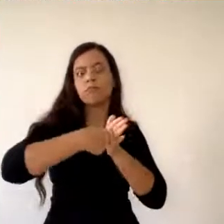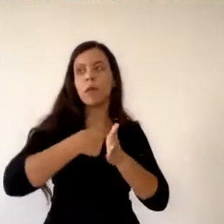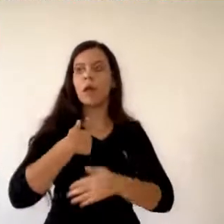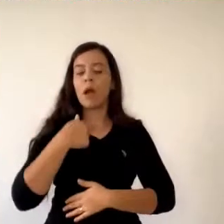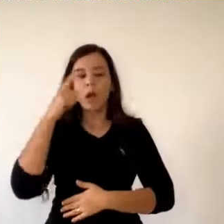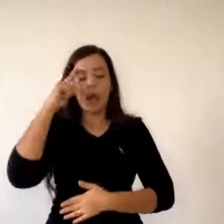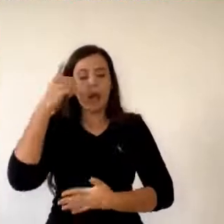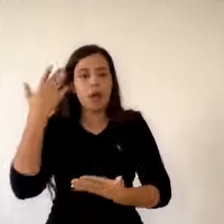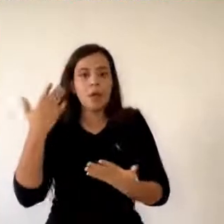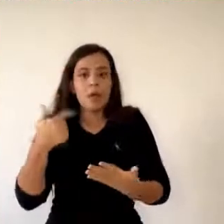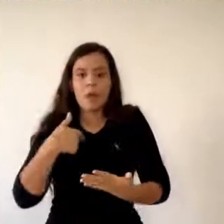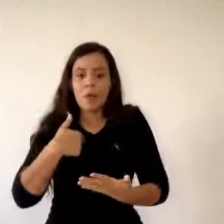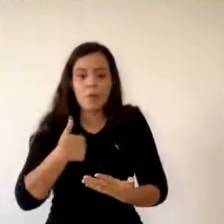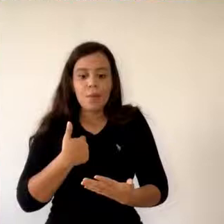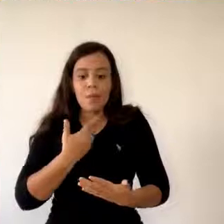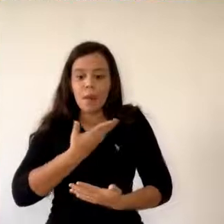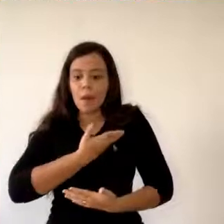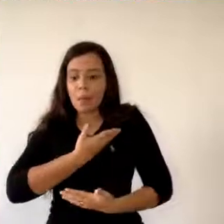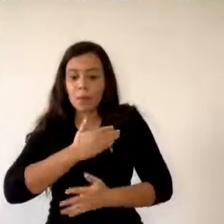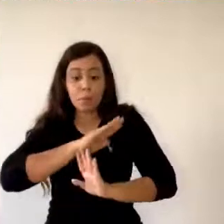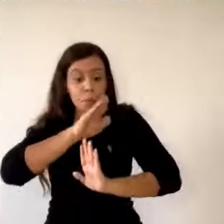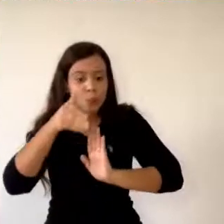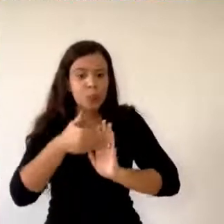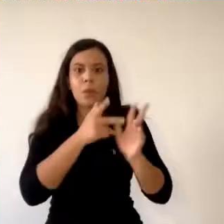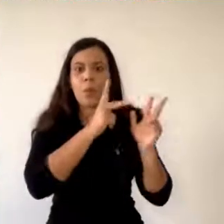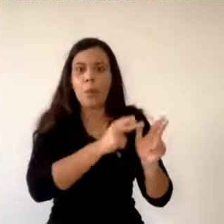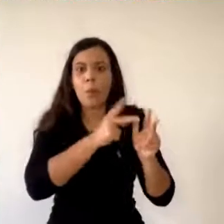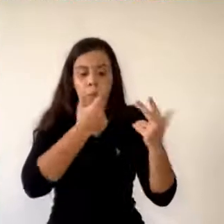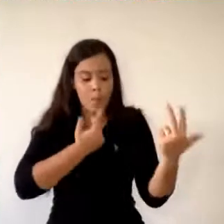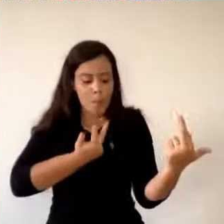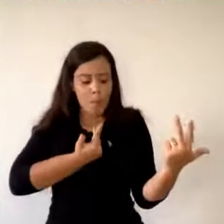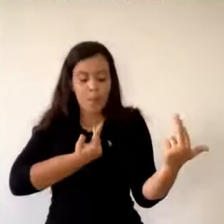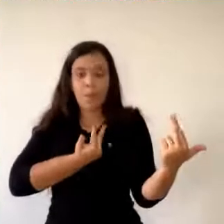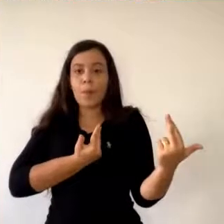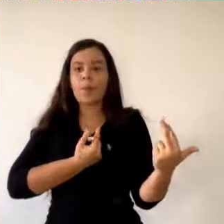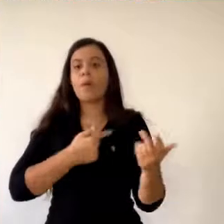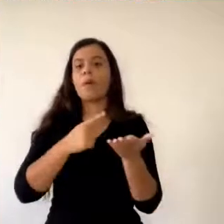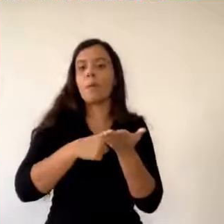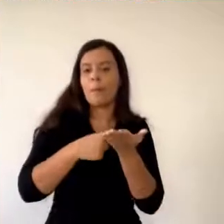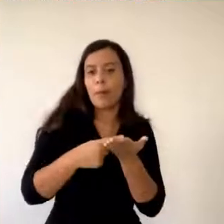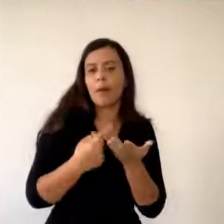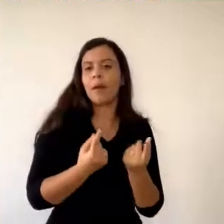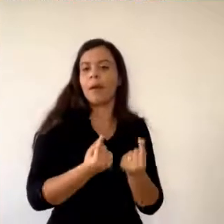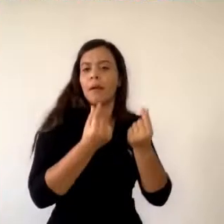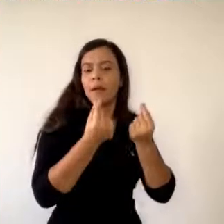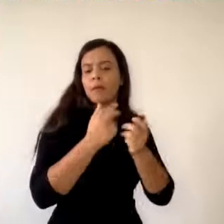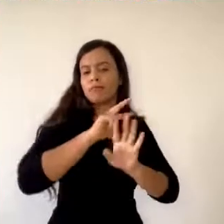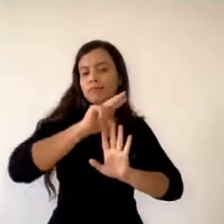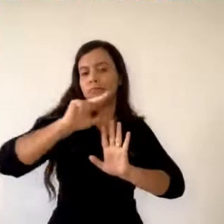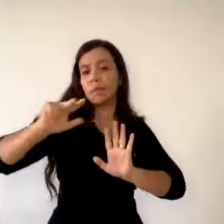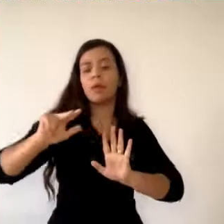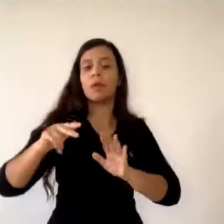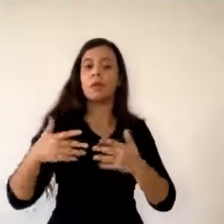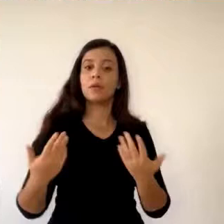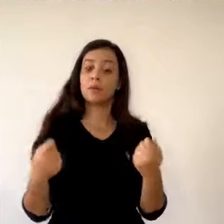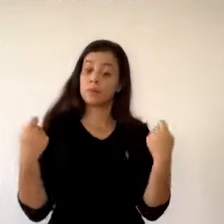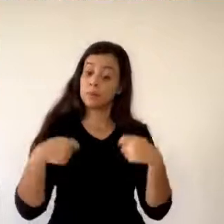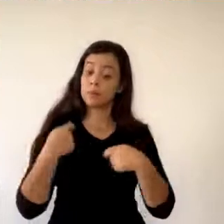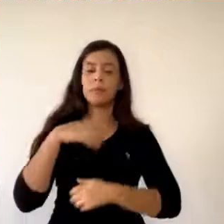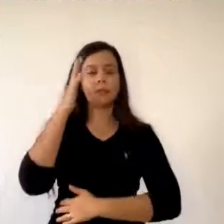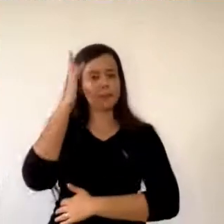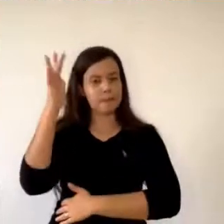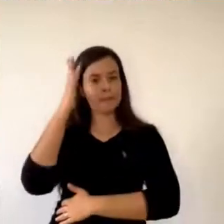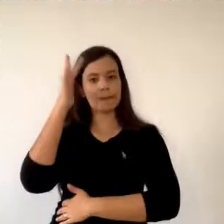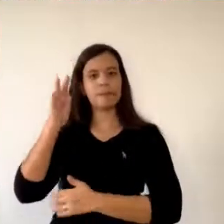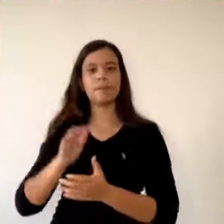only coexist with people who are similar to them. And we need to stop and think about this. And since we are